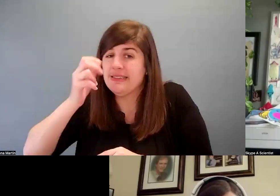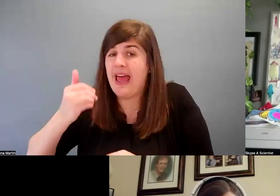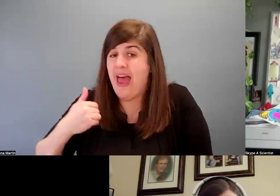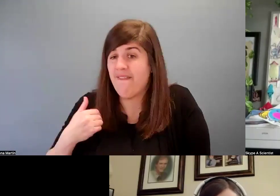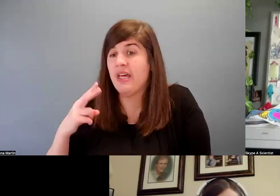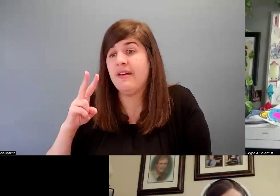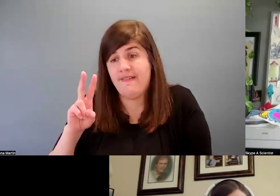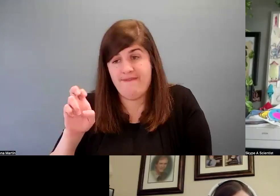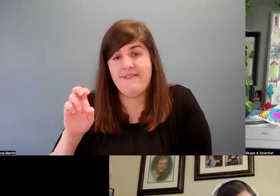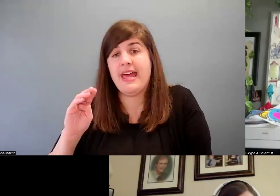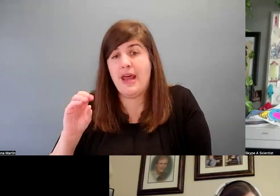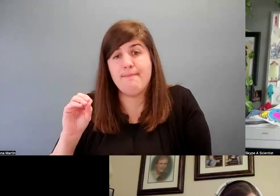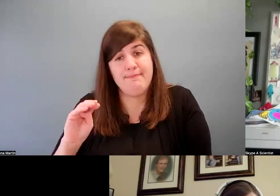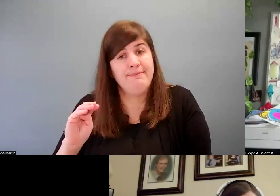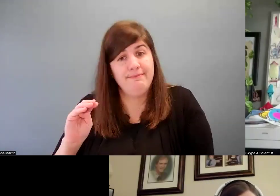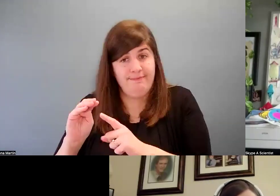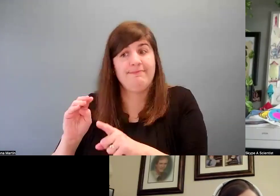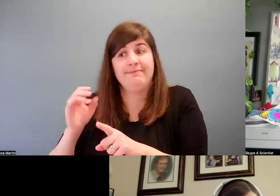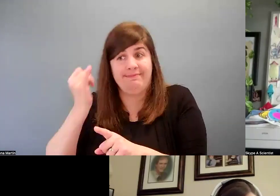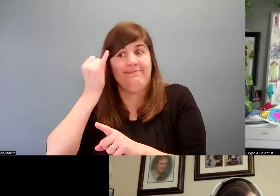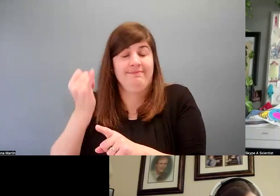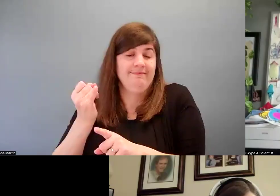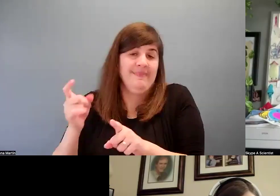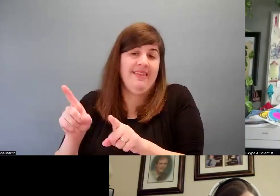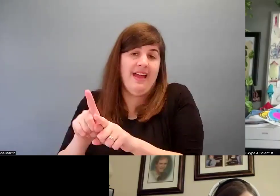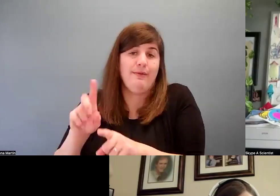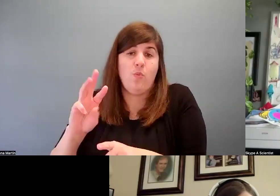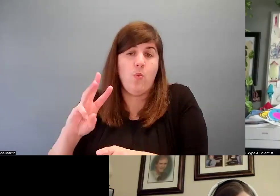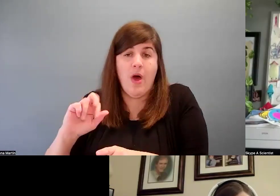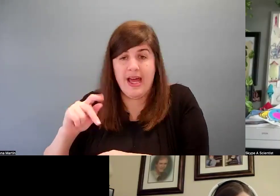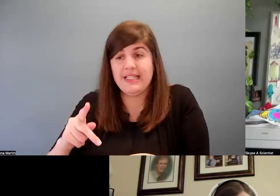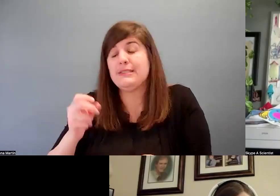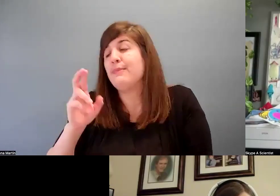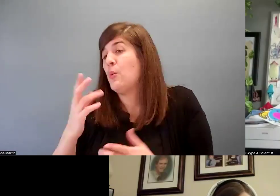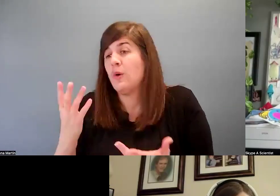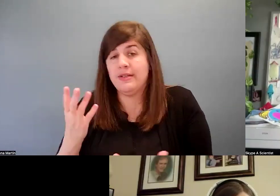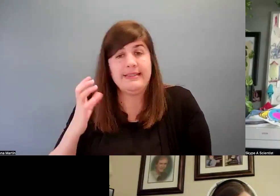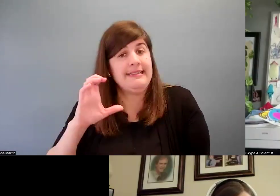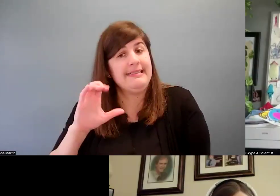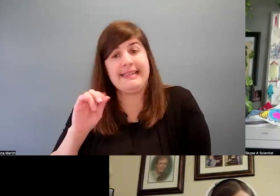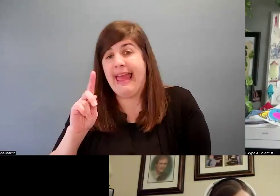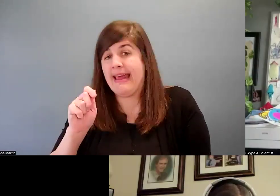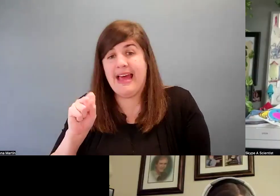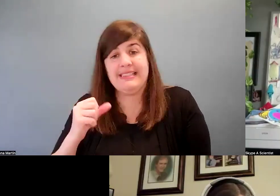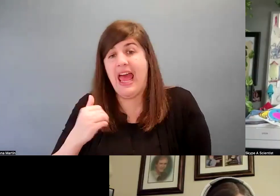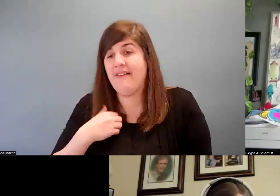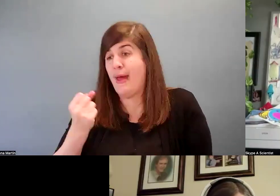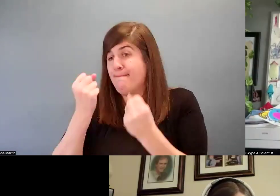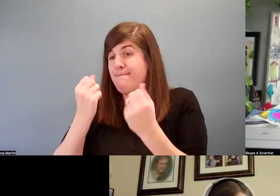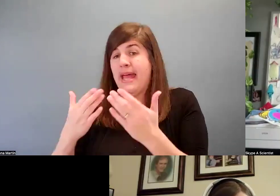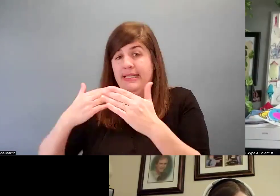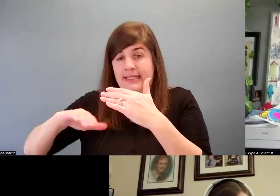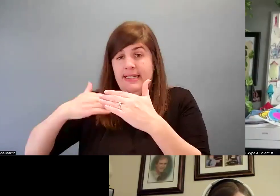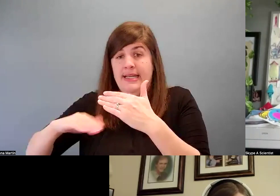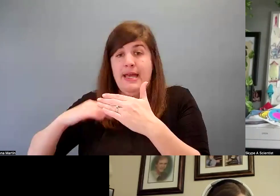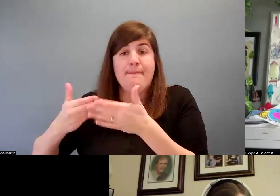like wasps. There are bugs like cicadas that just have a whole lot of babies so